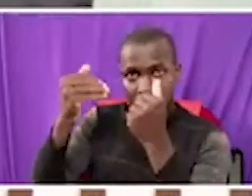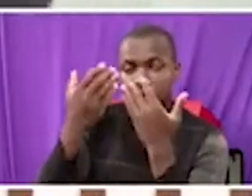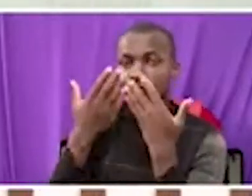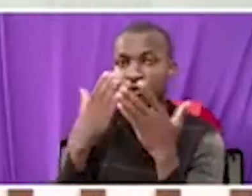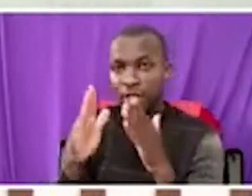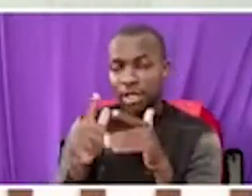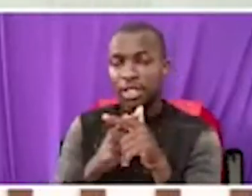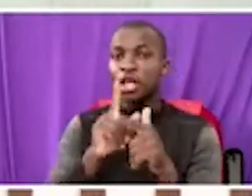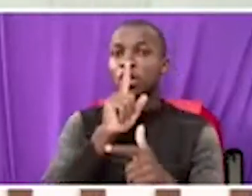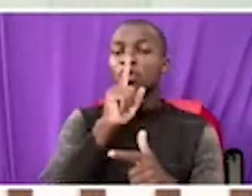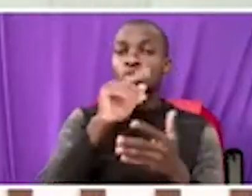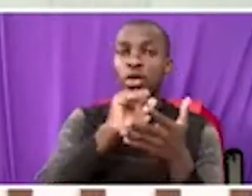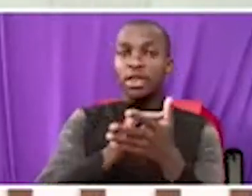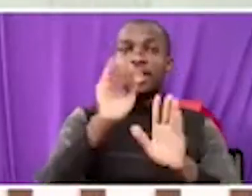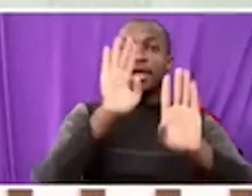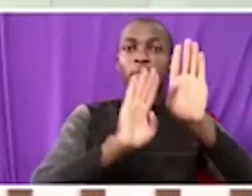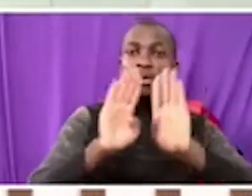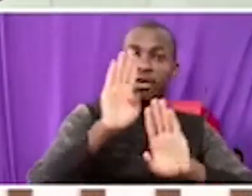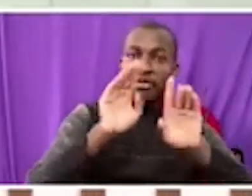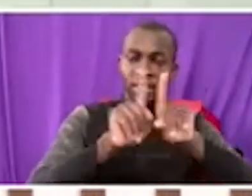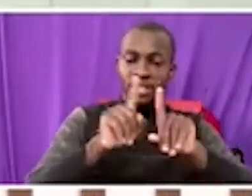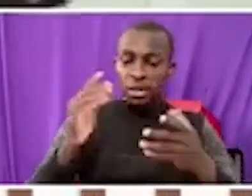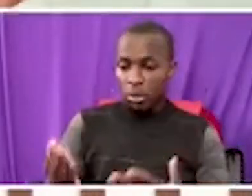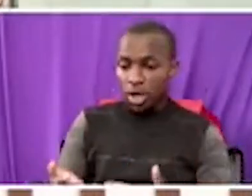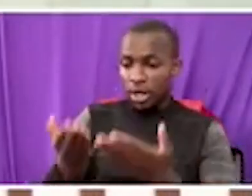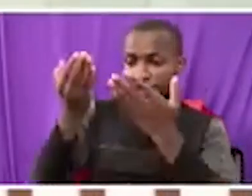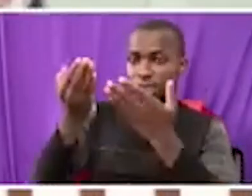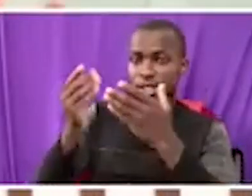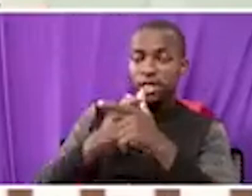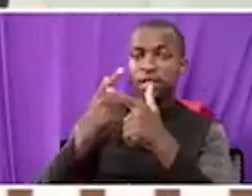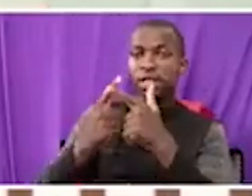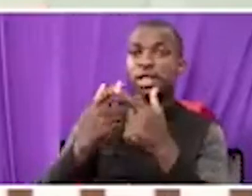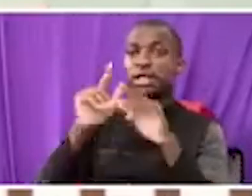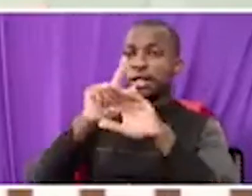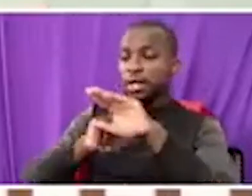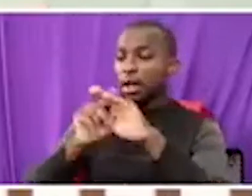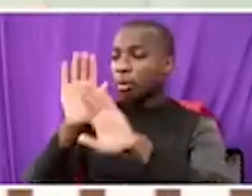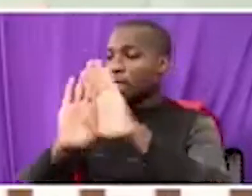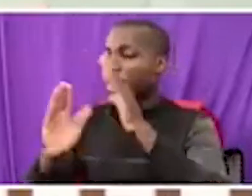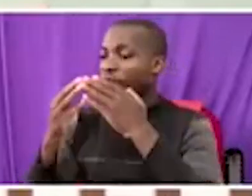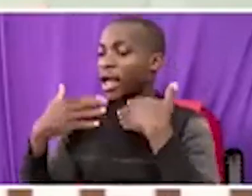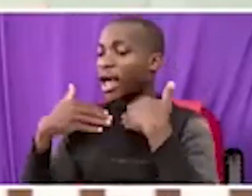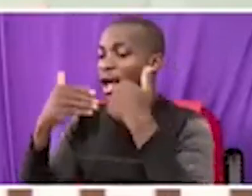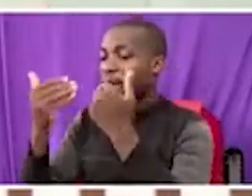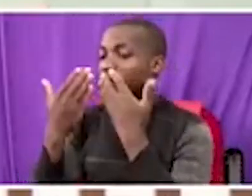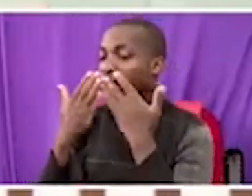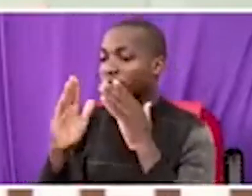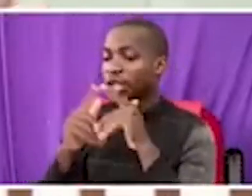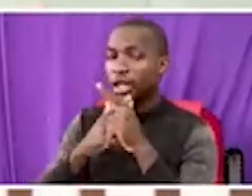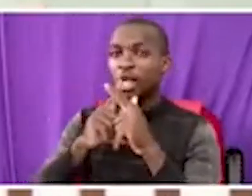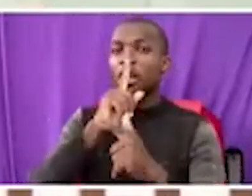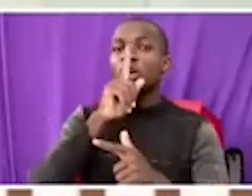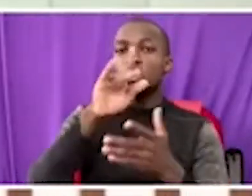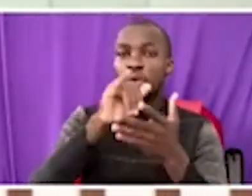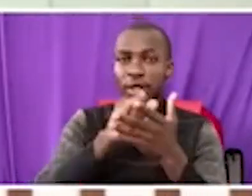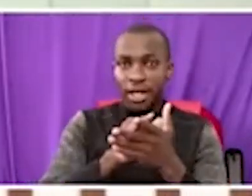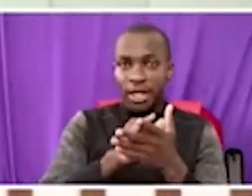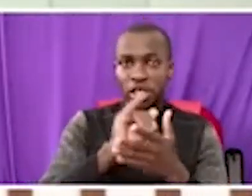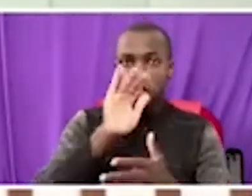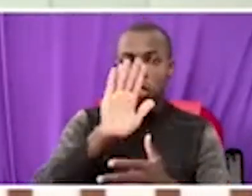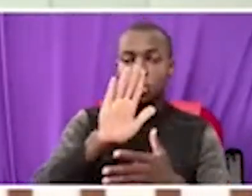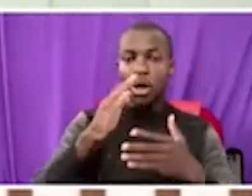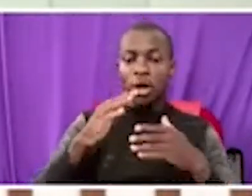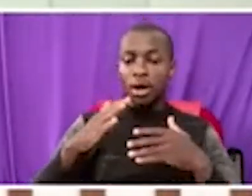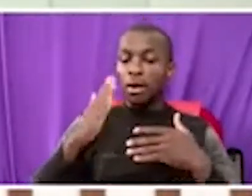sure that the morals will be in place. And once the morals have been healed, then you can be sure that the inhabitants of the